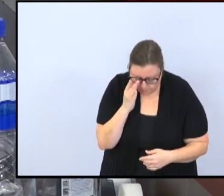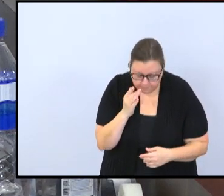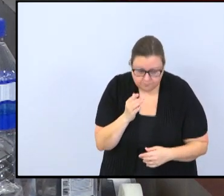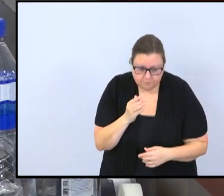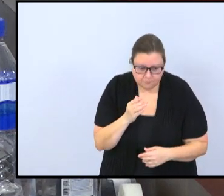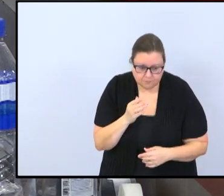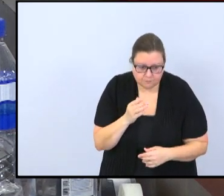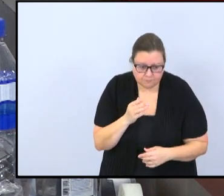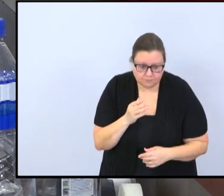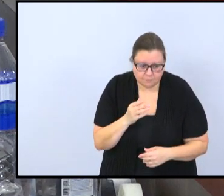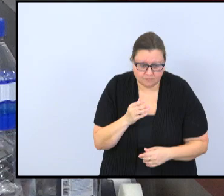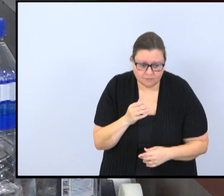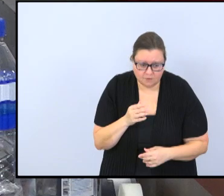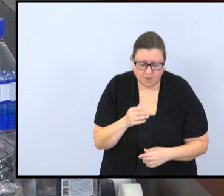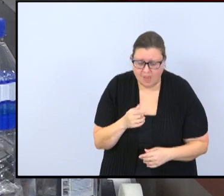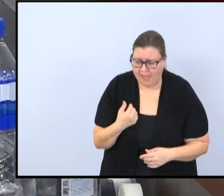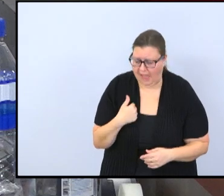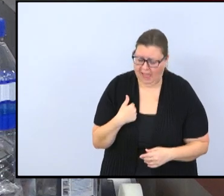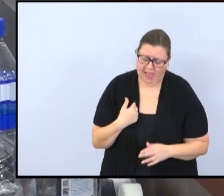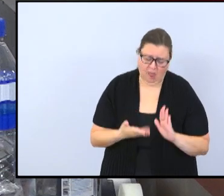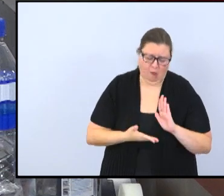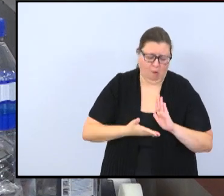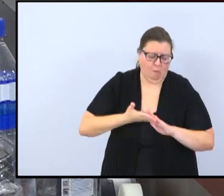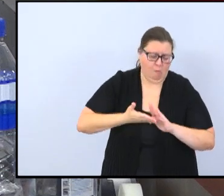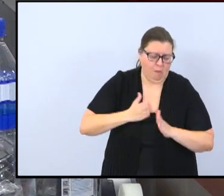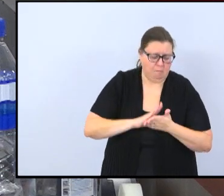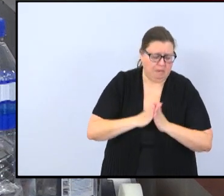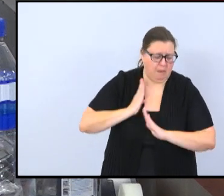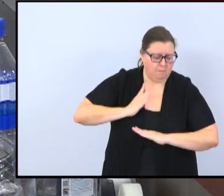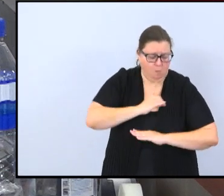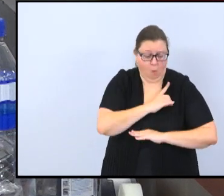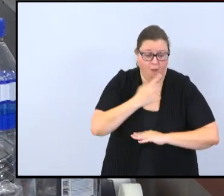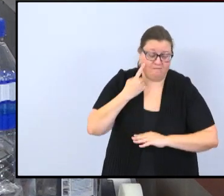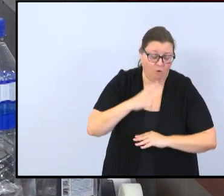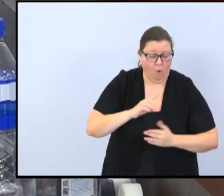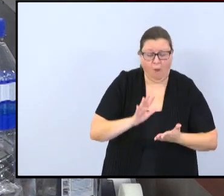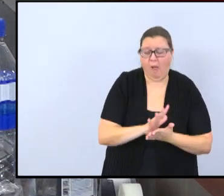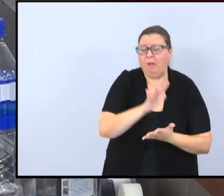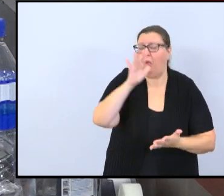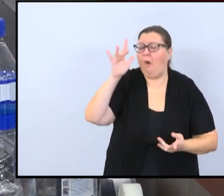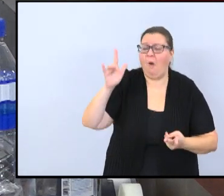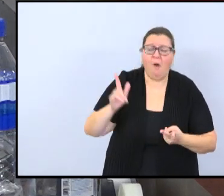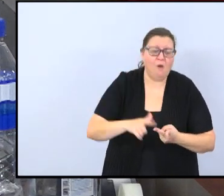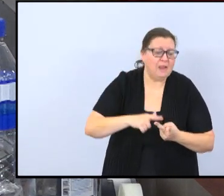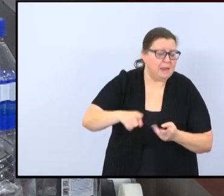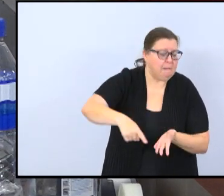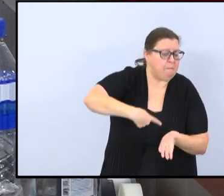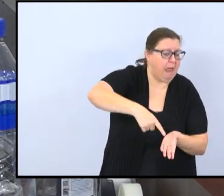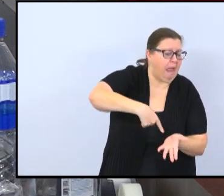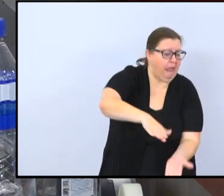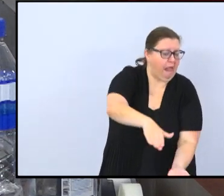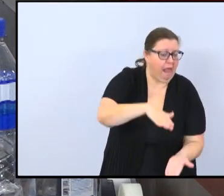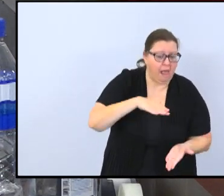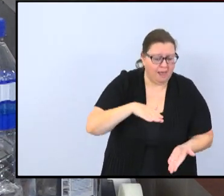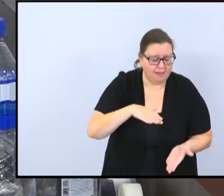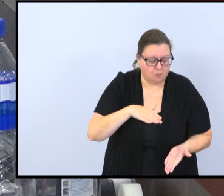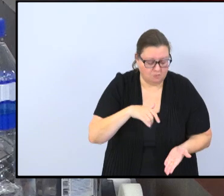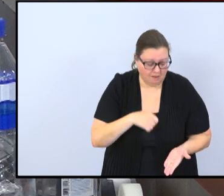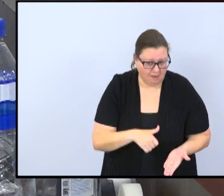You don't run for this role for the glamour or for the pay. I wish I'd have known that.